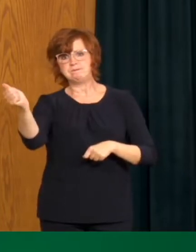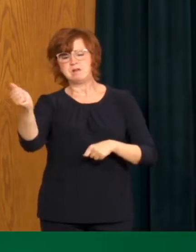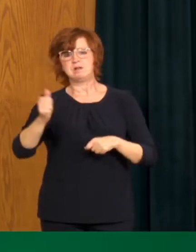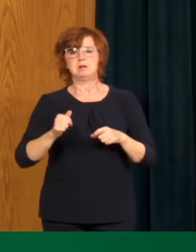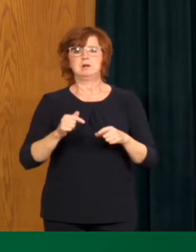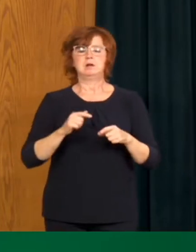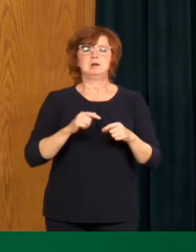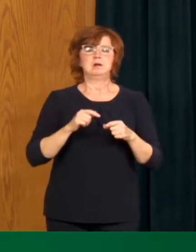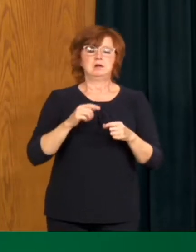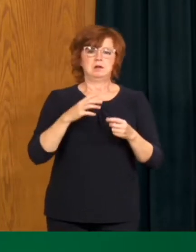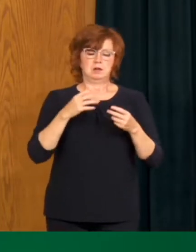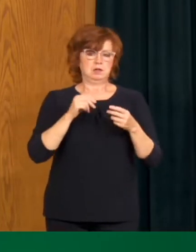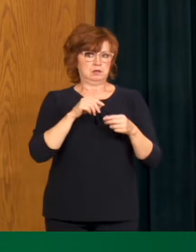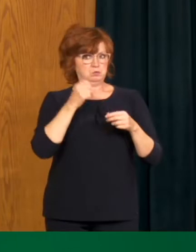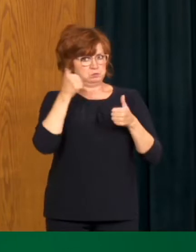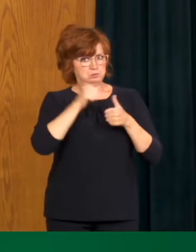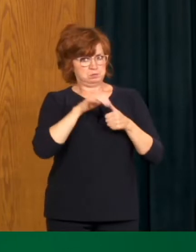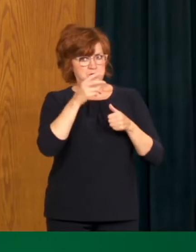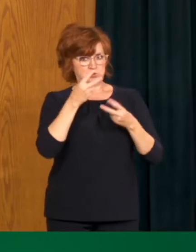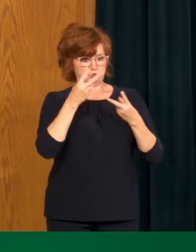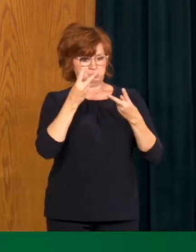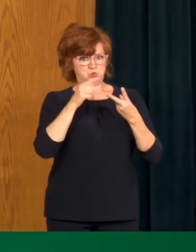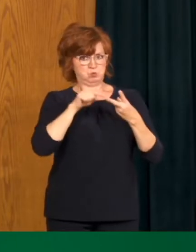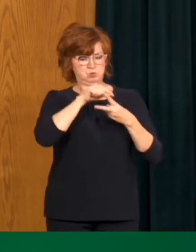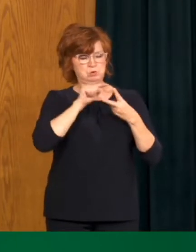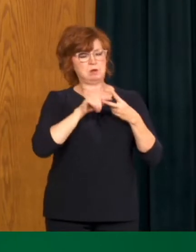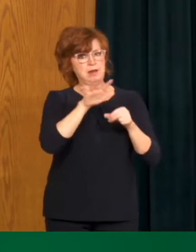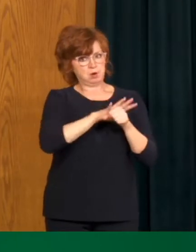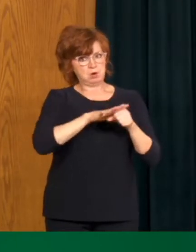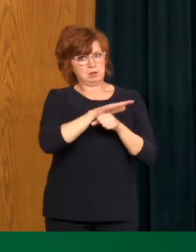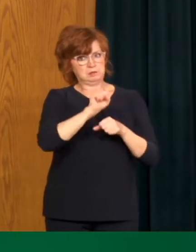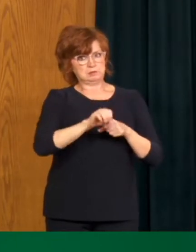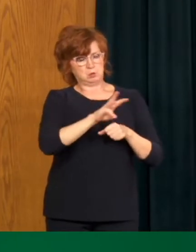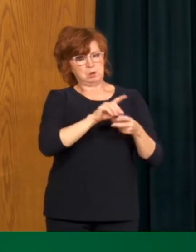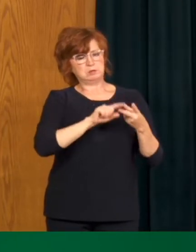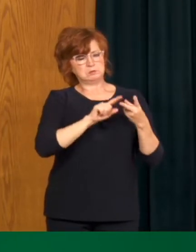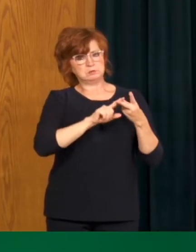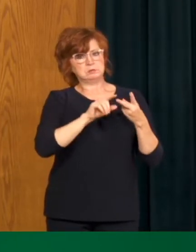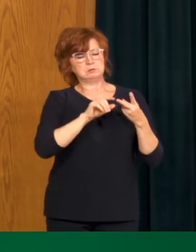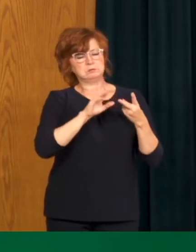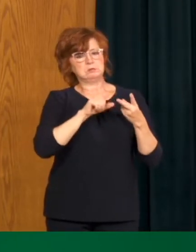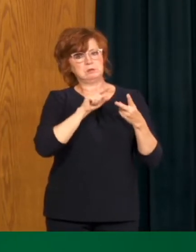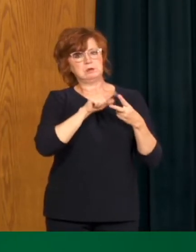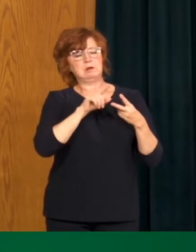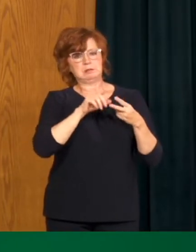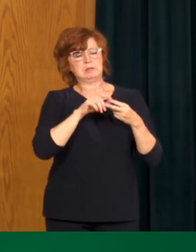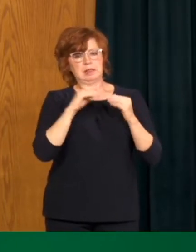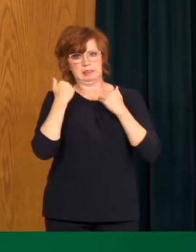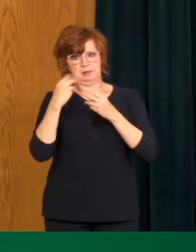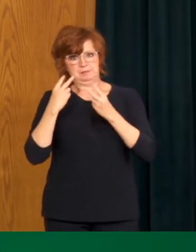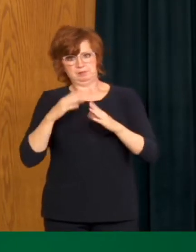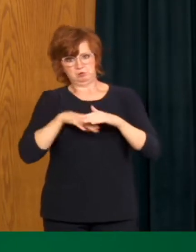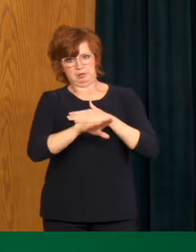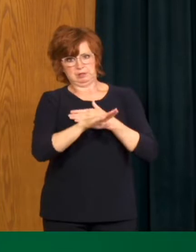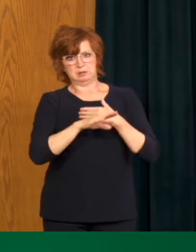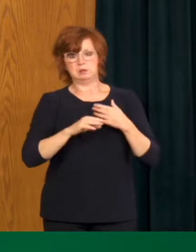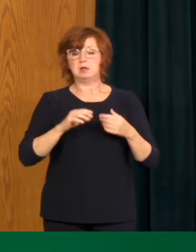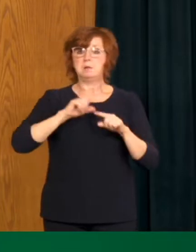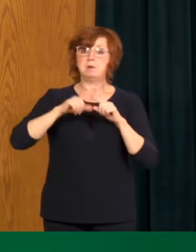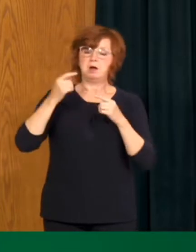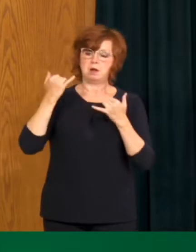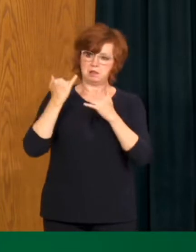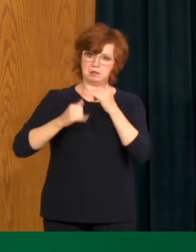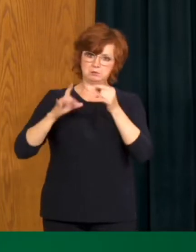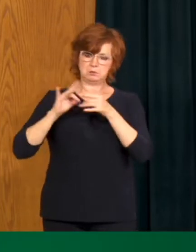healthcare facilities in the affected areas. Finally, I'd like to share, anecdotally, we should be encouraged when we face